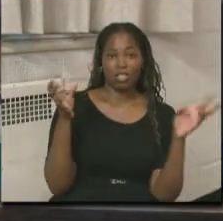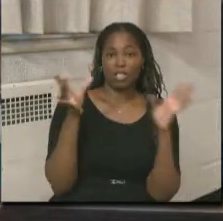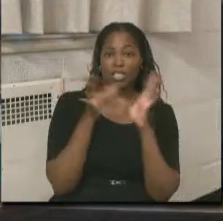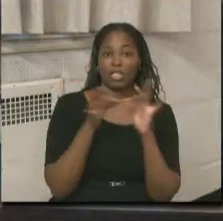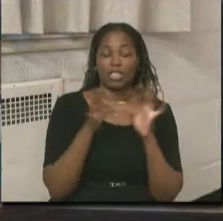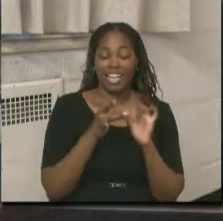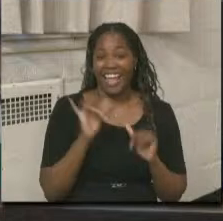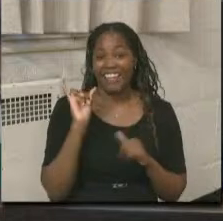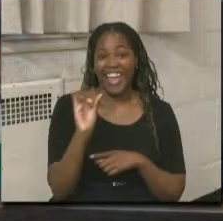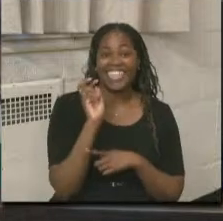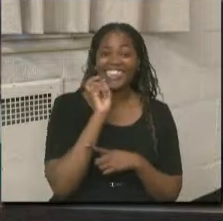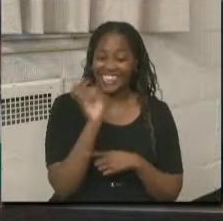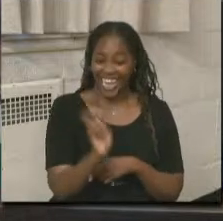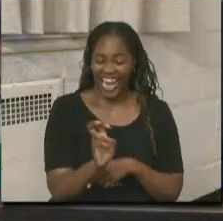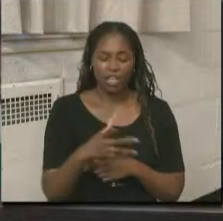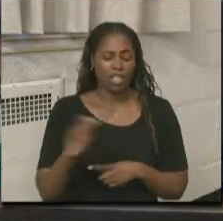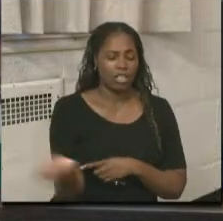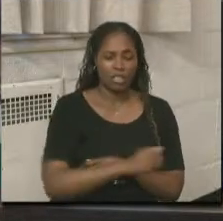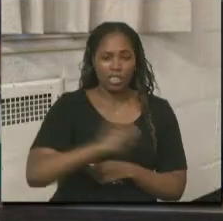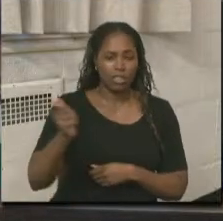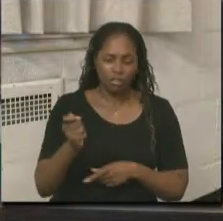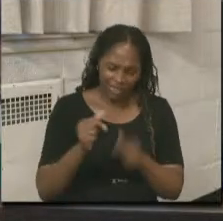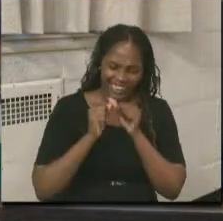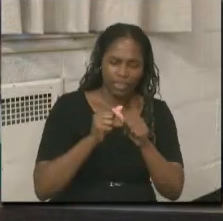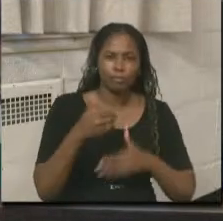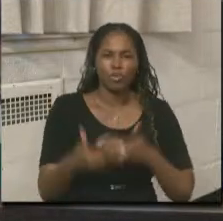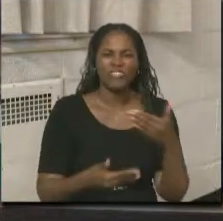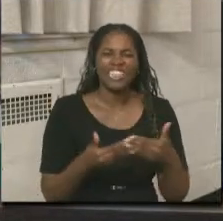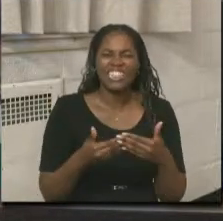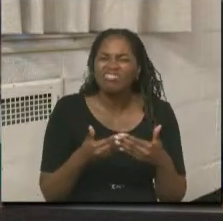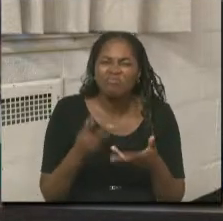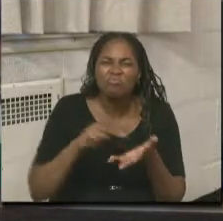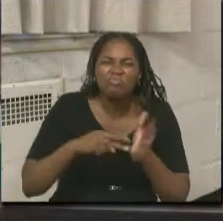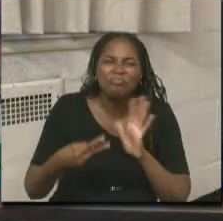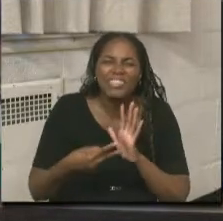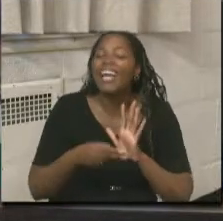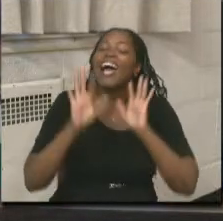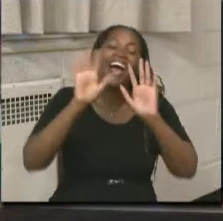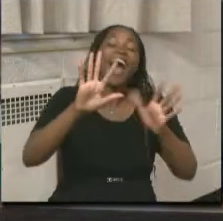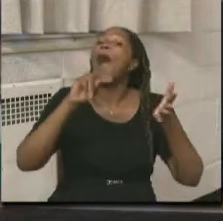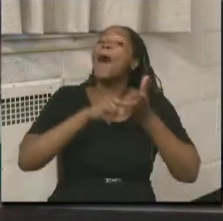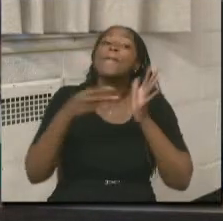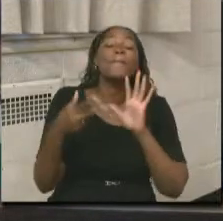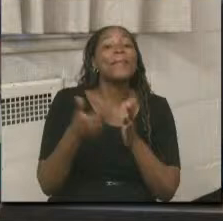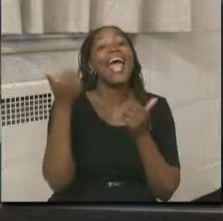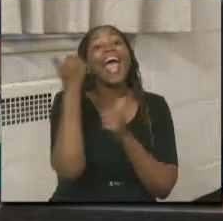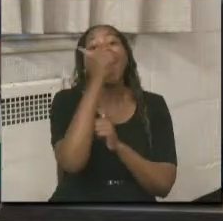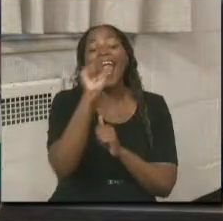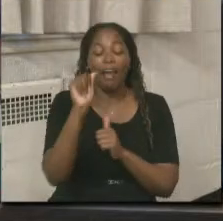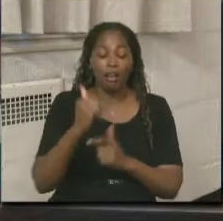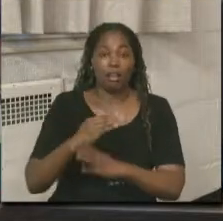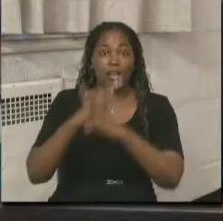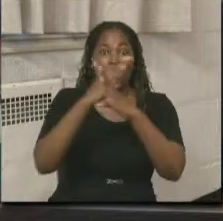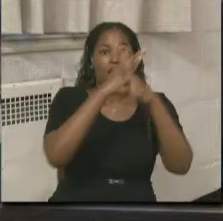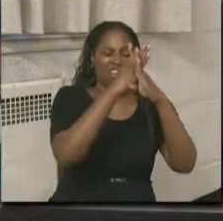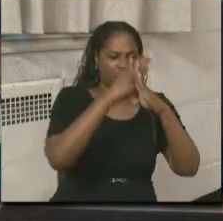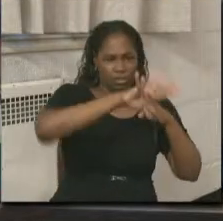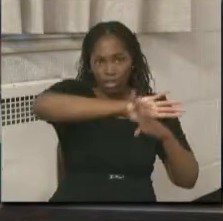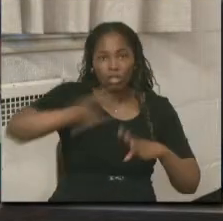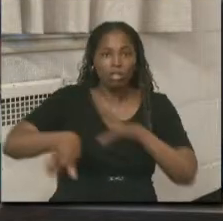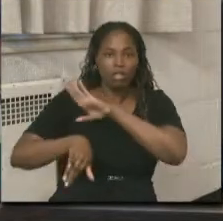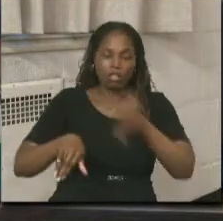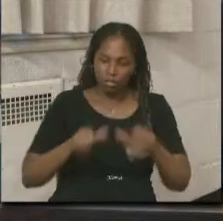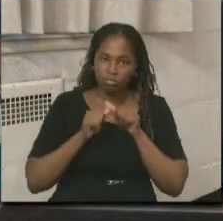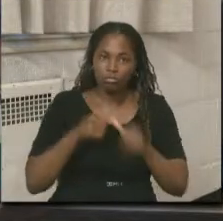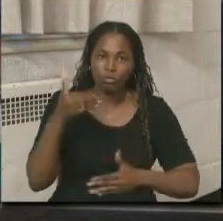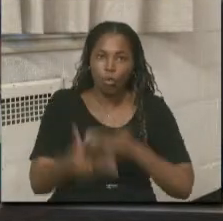moving. And it's a very weird term, but it's essentially saying, take out those obstacles in life and keep it pushing. And she would tell me that in all my down